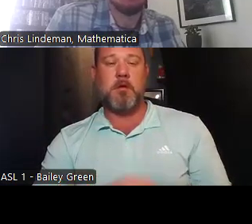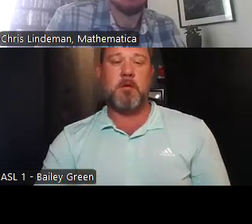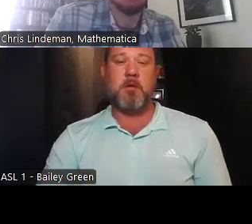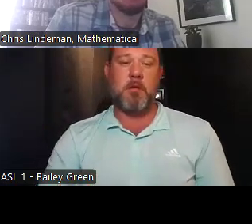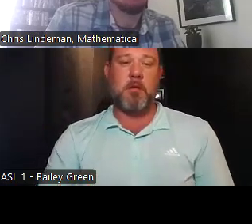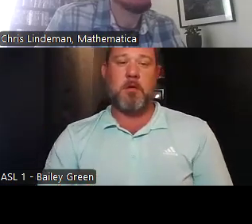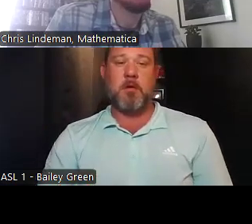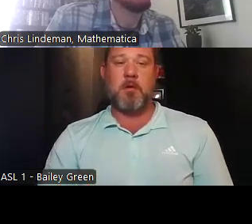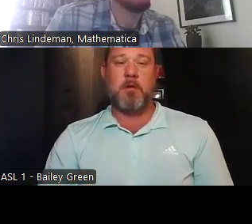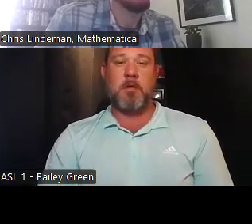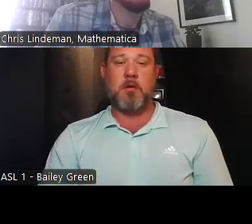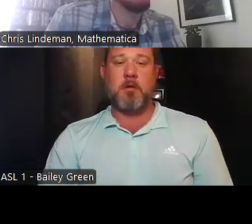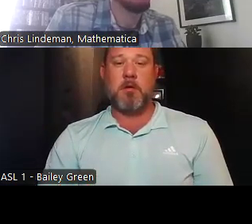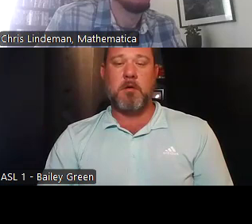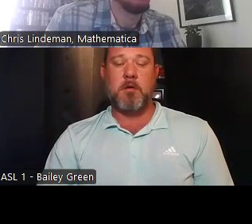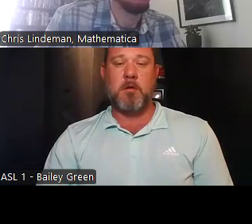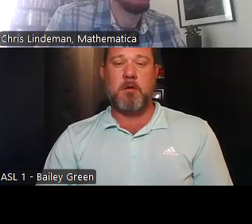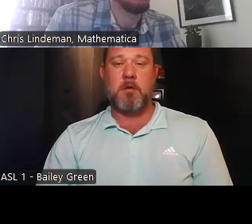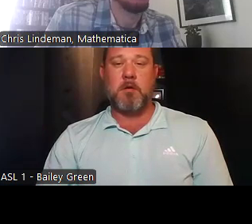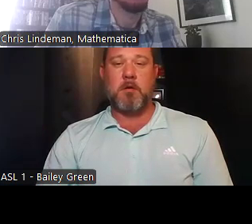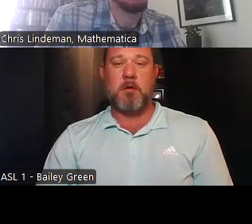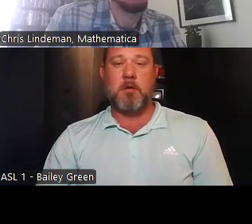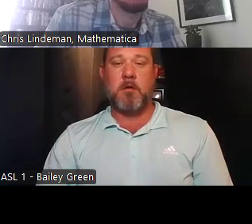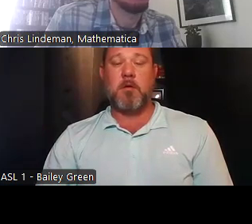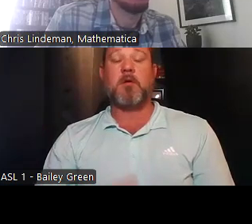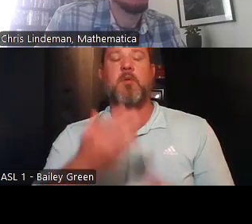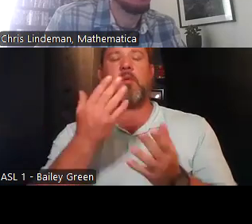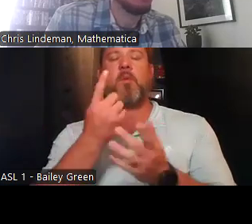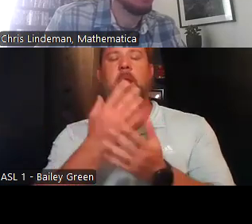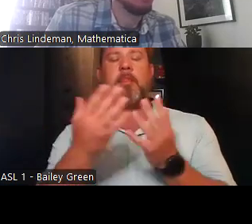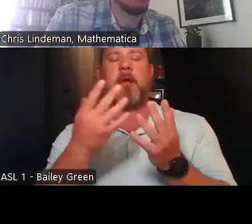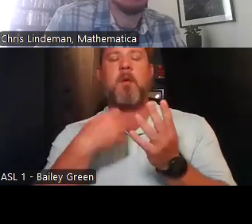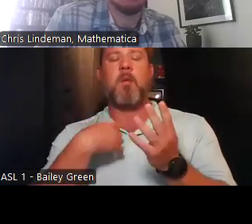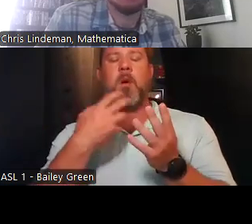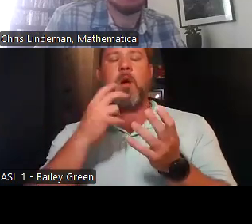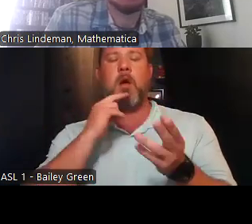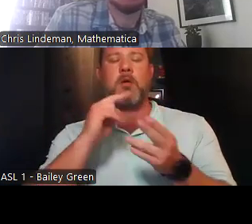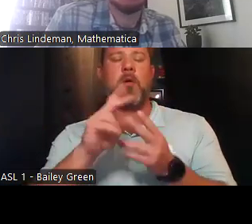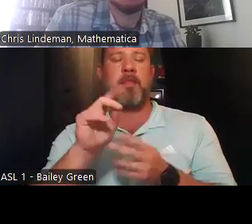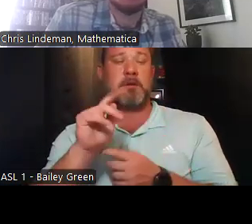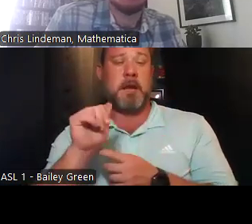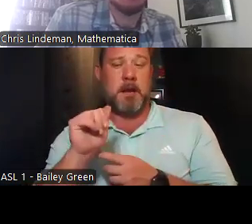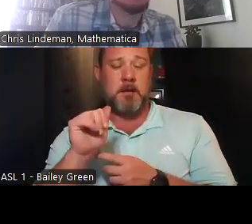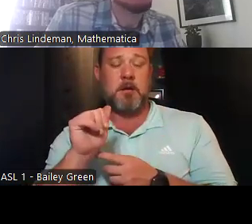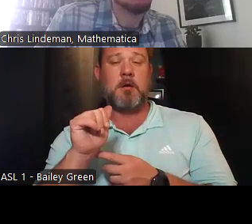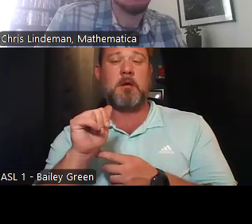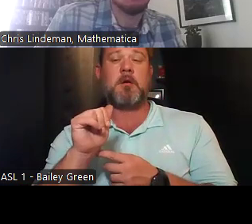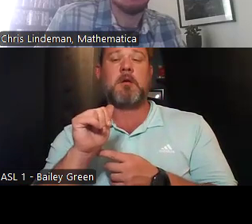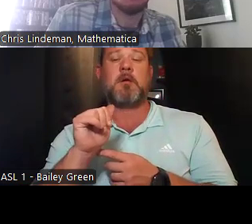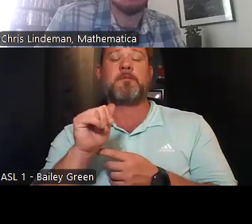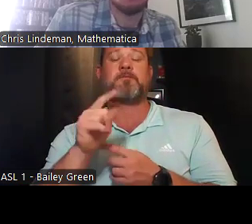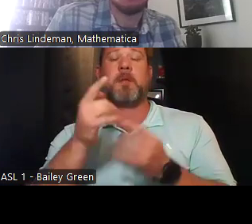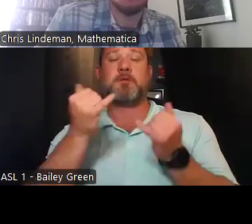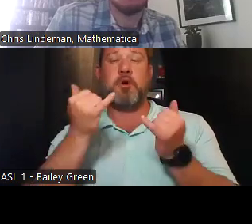And one thing I should note about the area agency on aging data is that the data that's currently